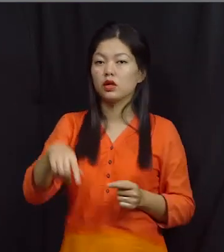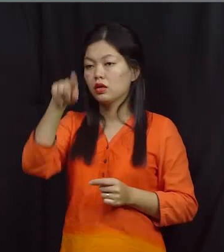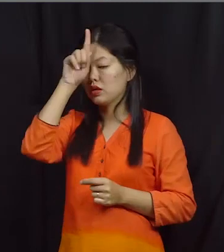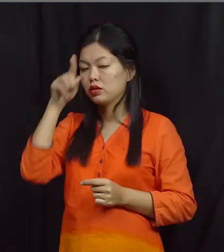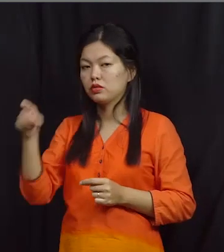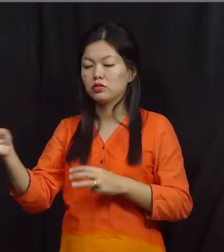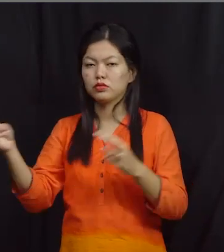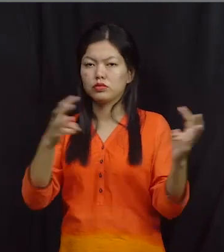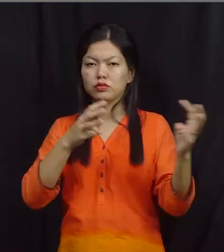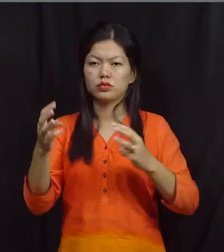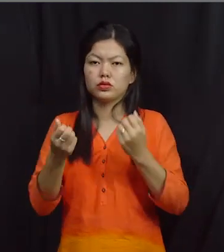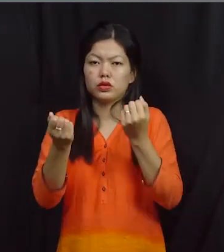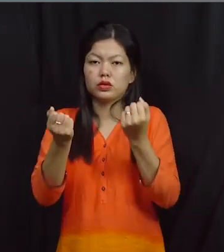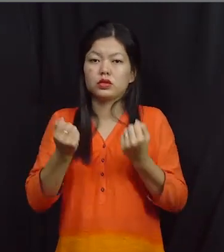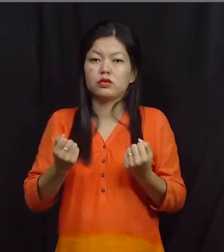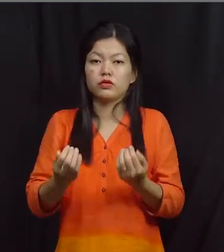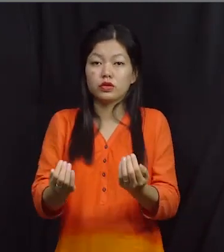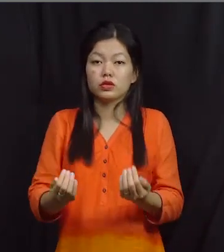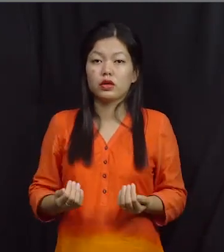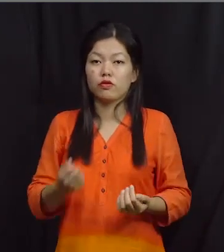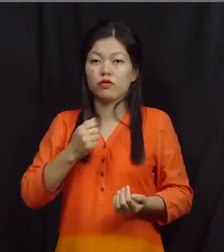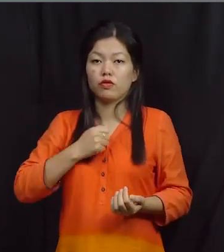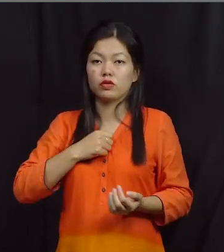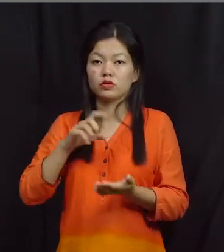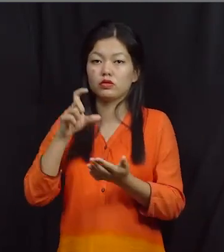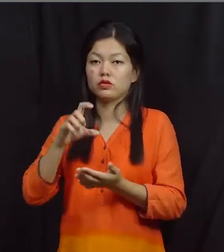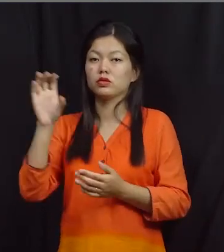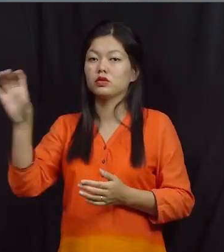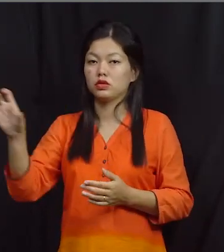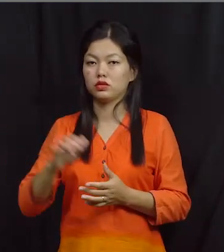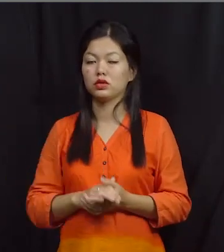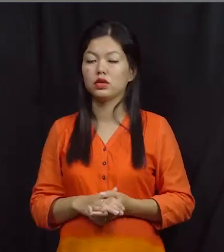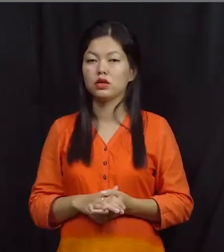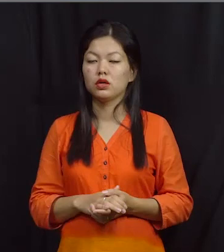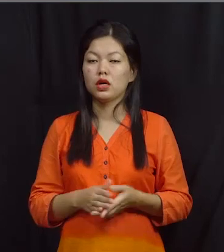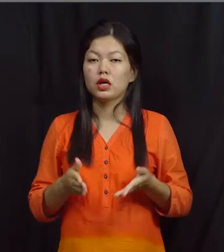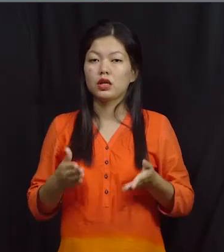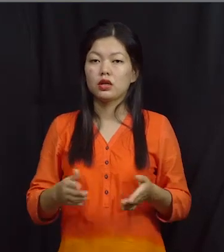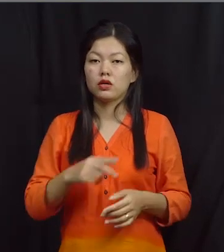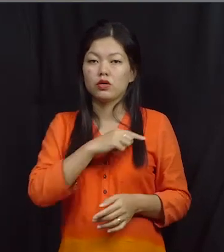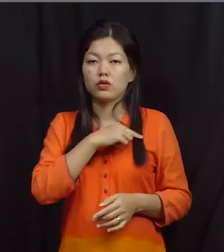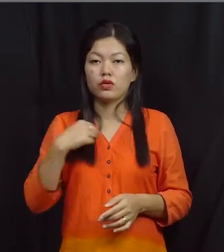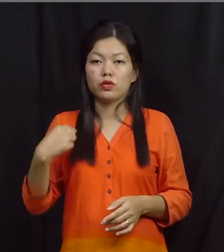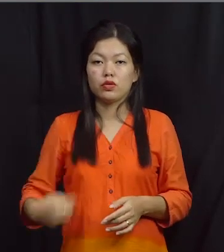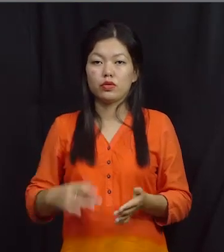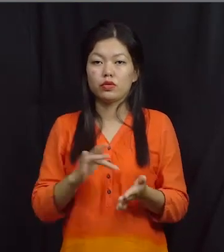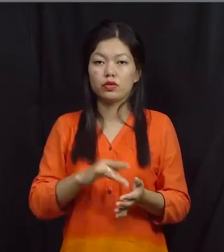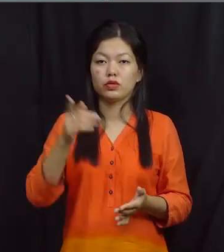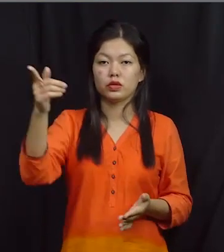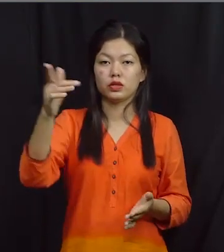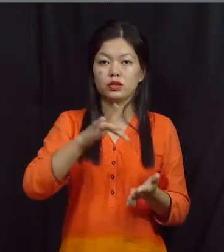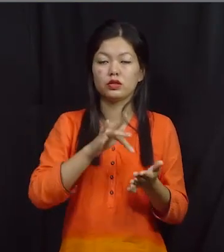that, now we understand that the Chinese economy is very rich, isn't it? So all those are related